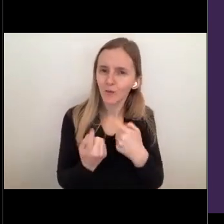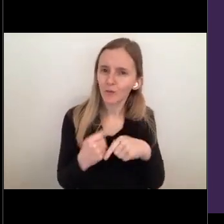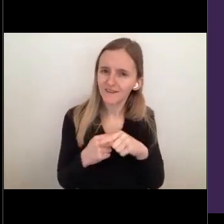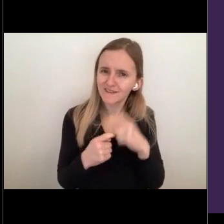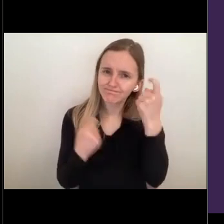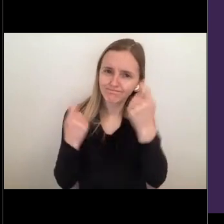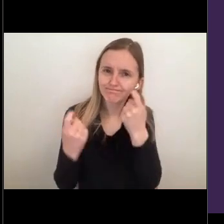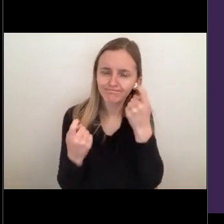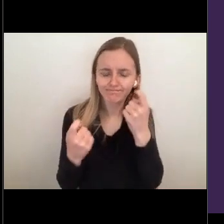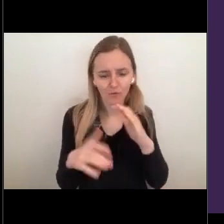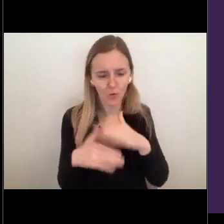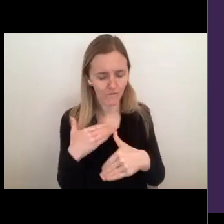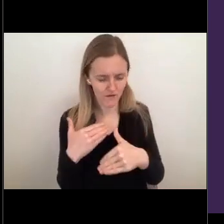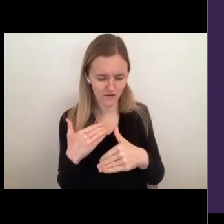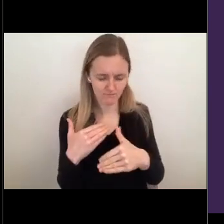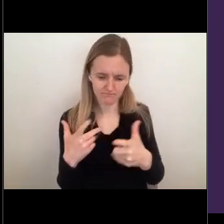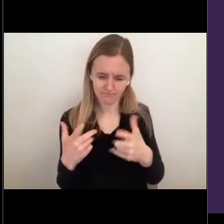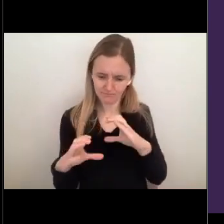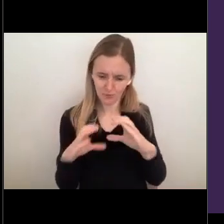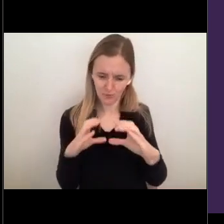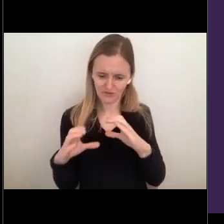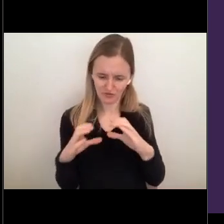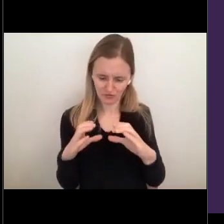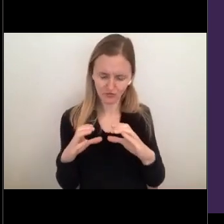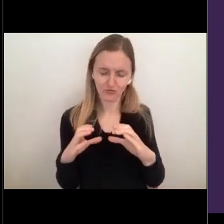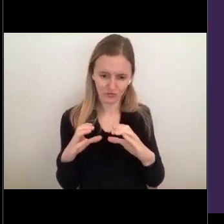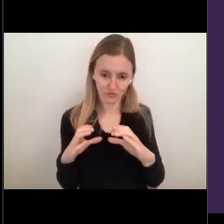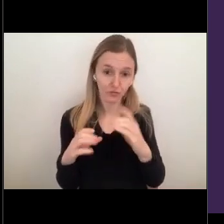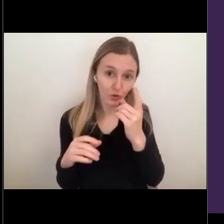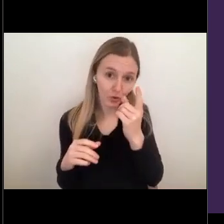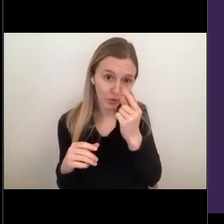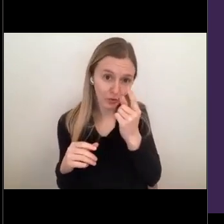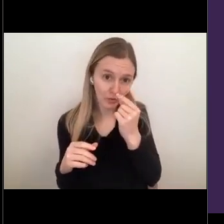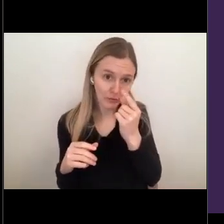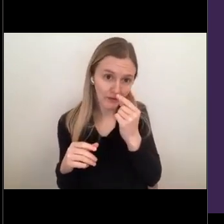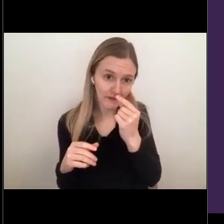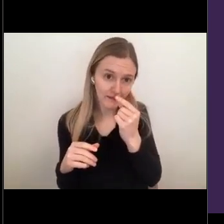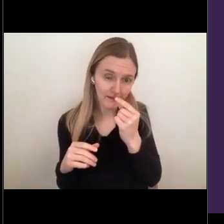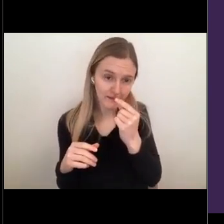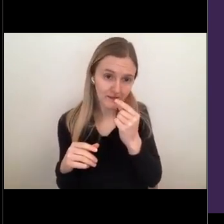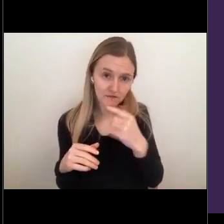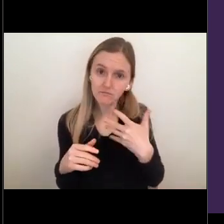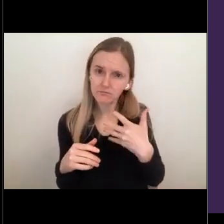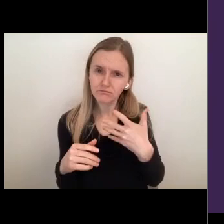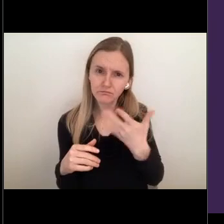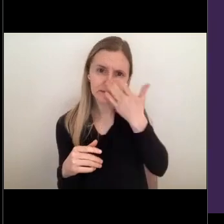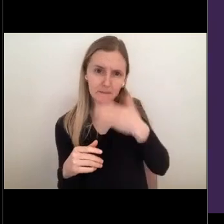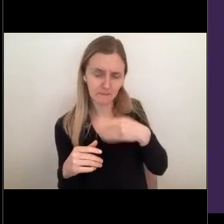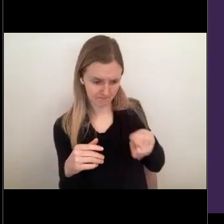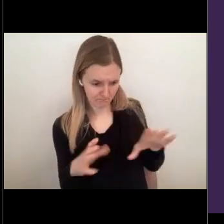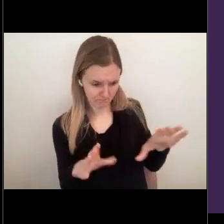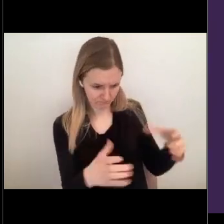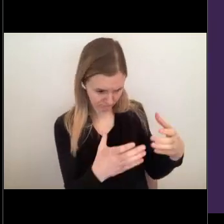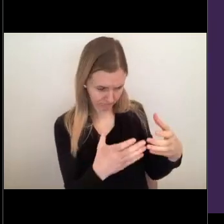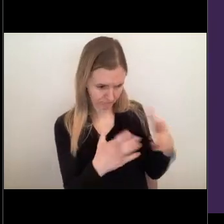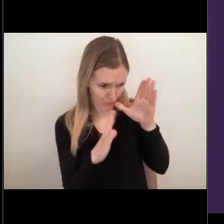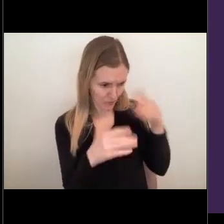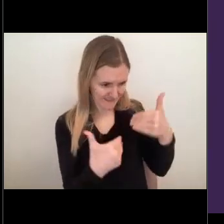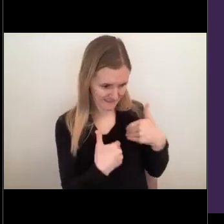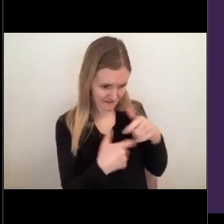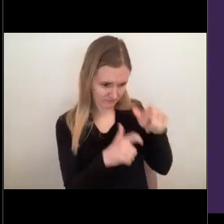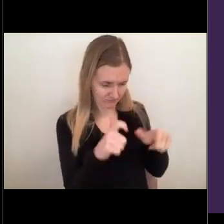it shows that, well, if things are happening well on this side of the coin, and things are happening well on this side of the coin, but